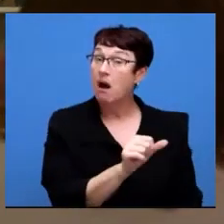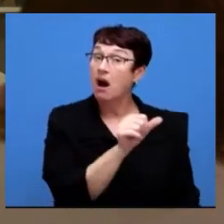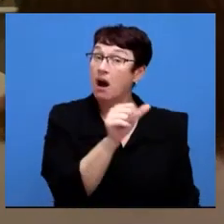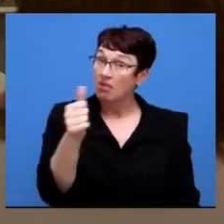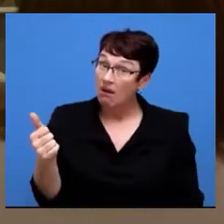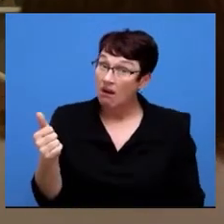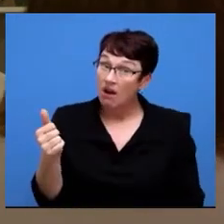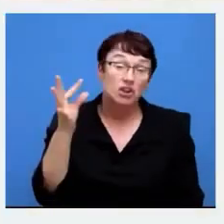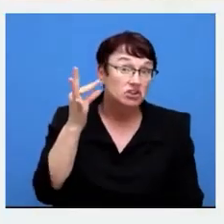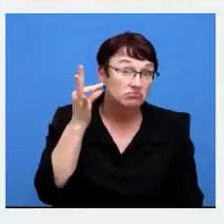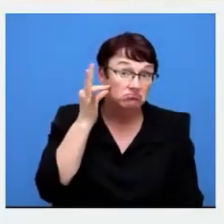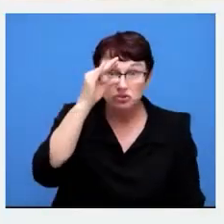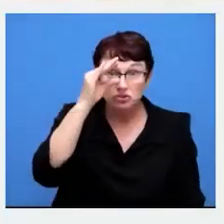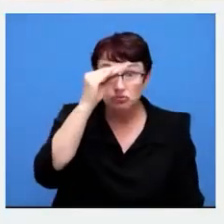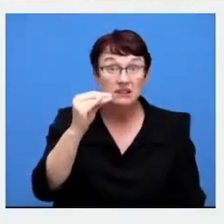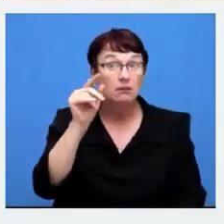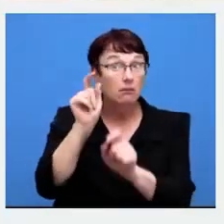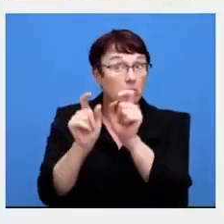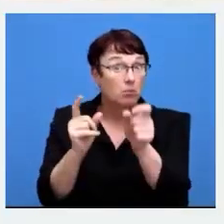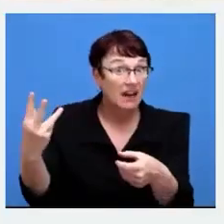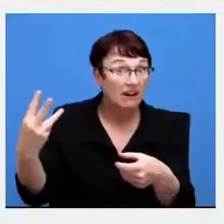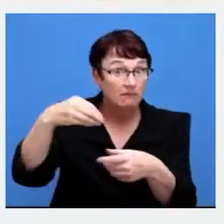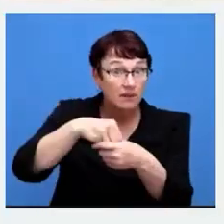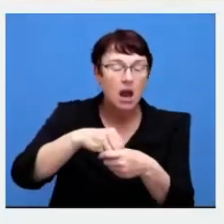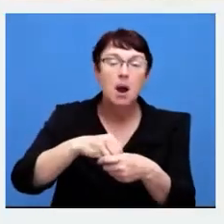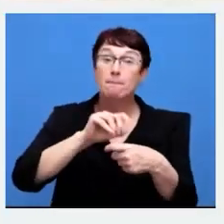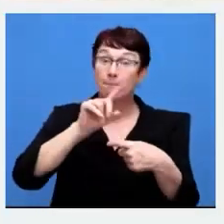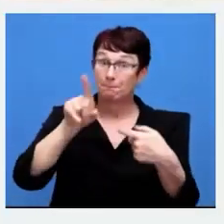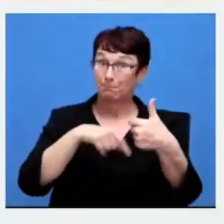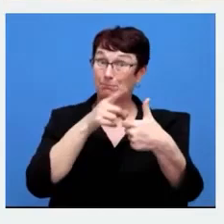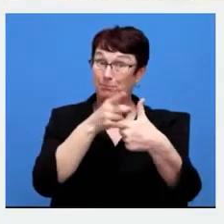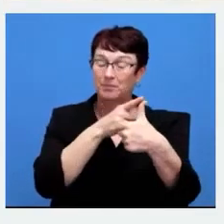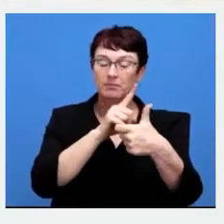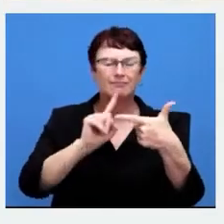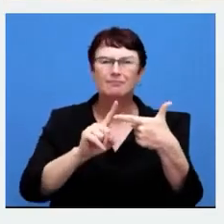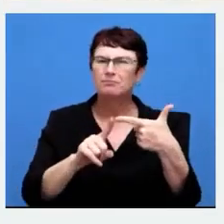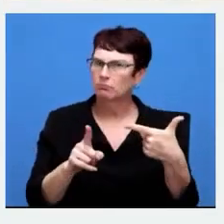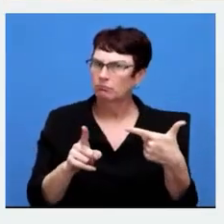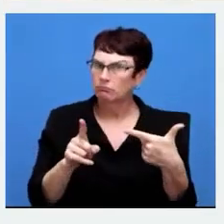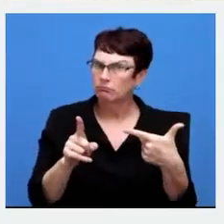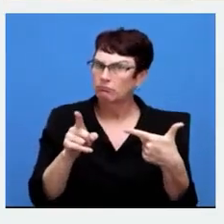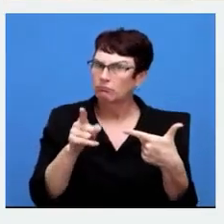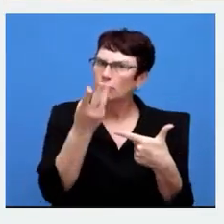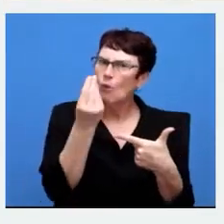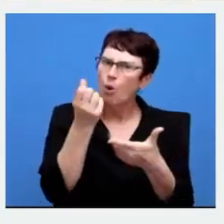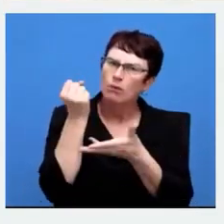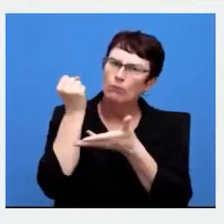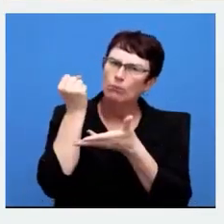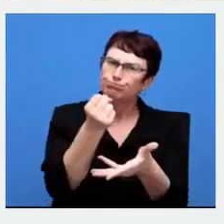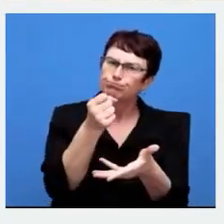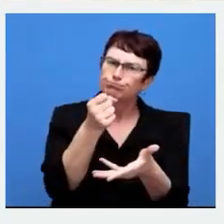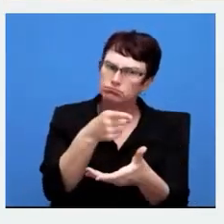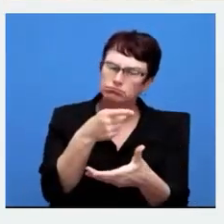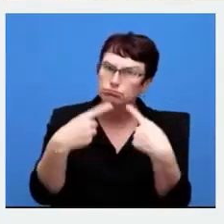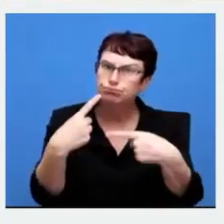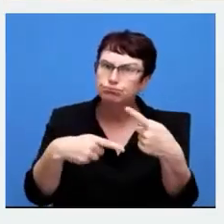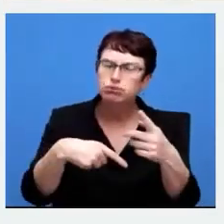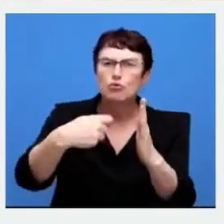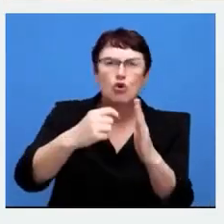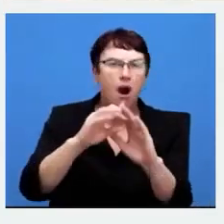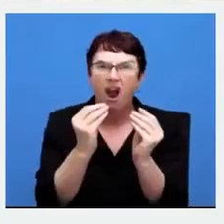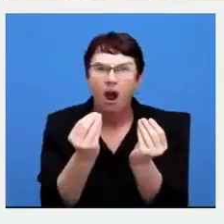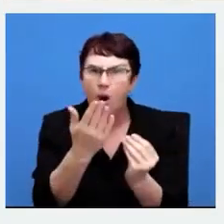who financed this project? And the third one about these all outcomes, how wide they are